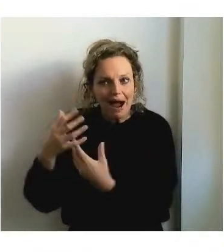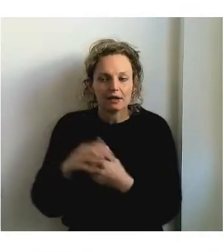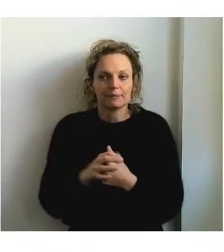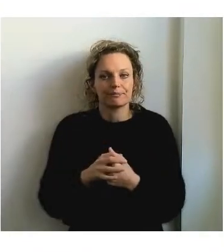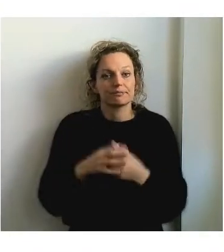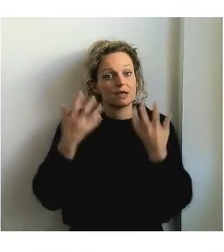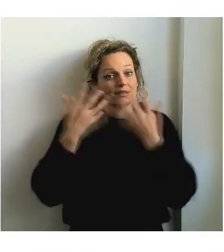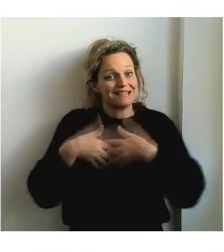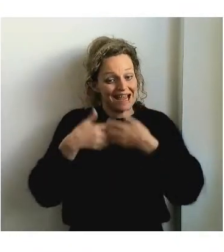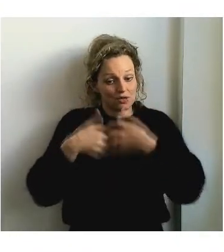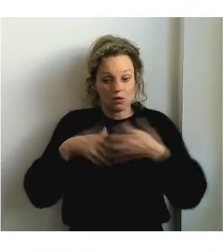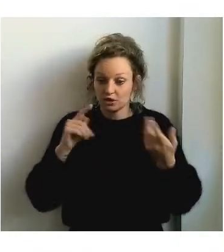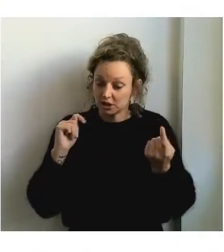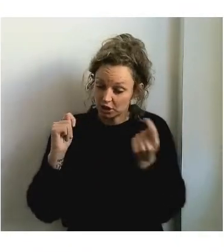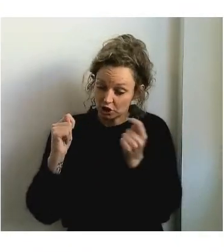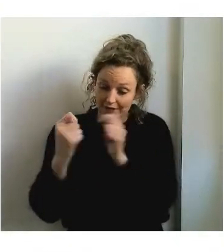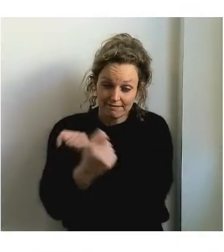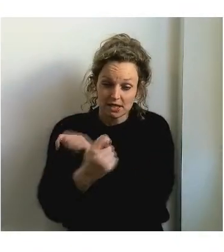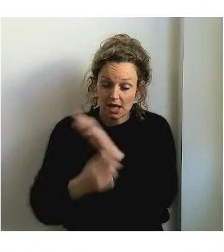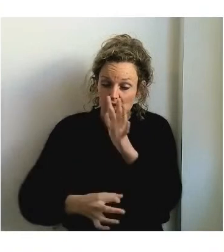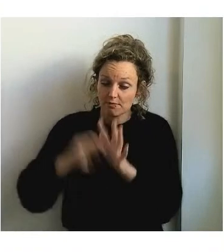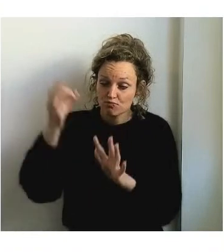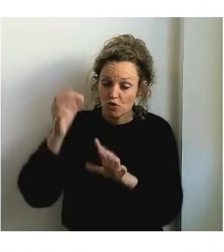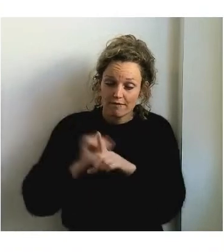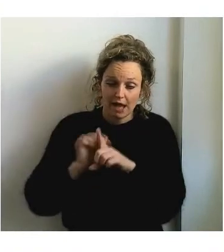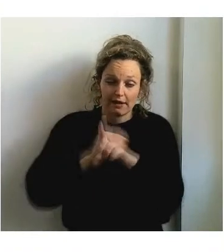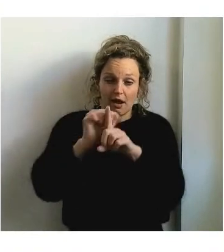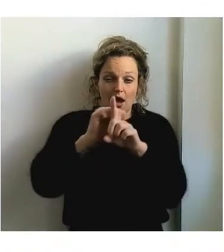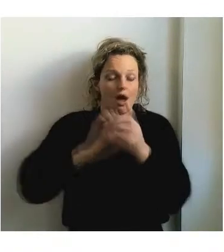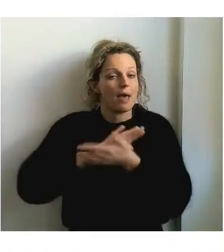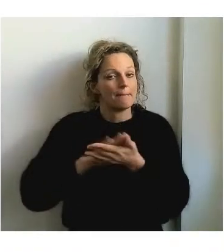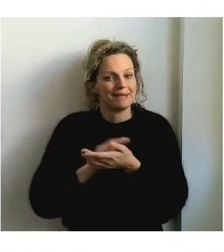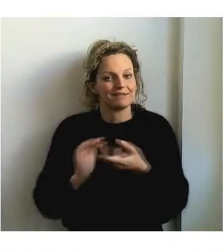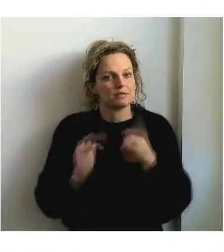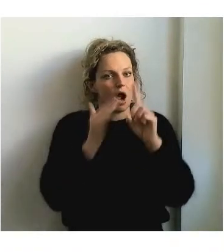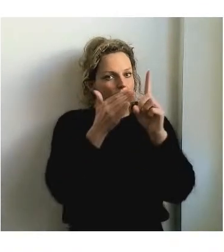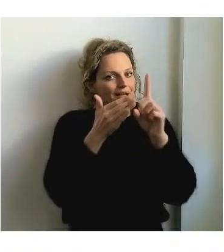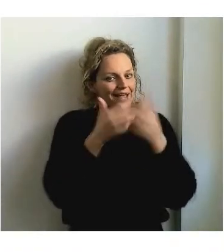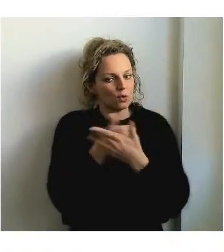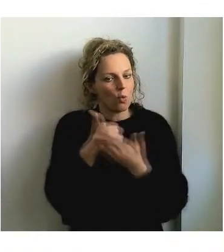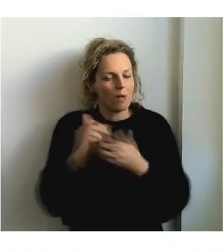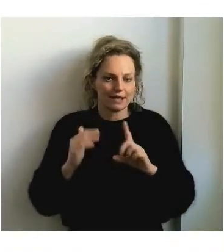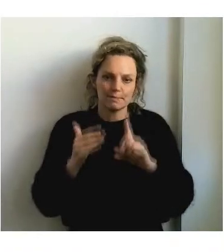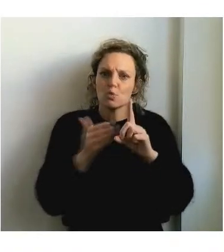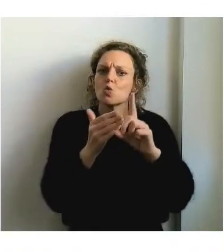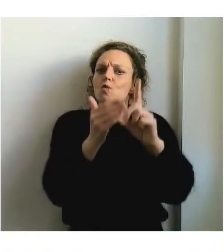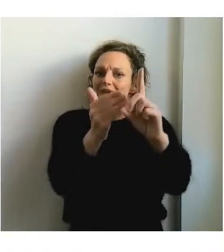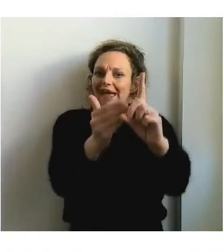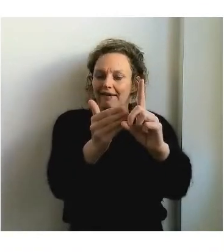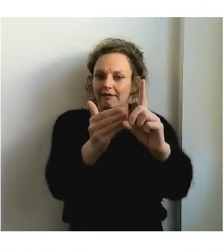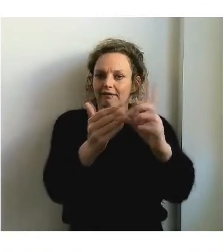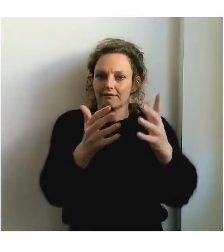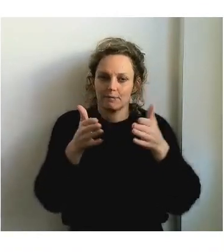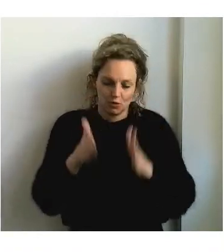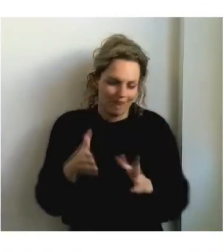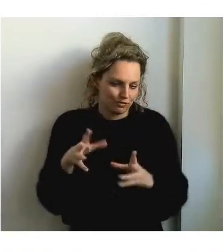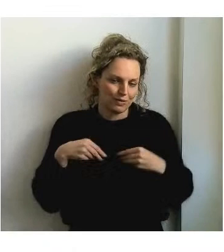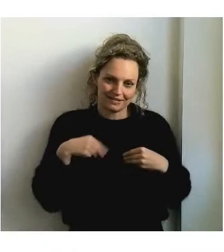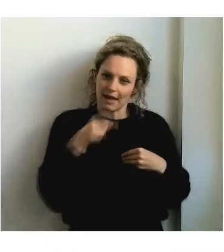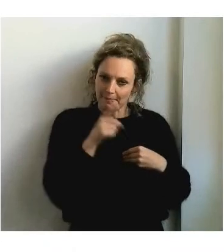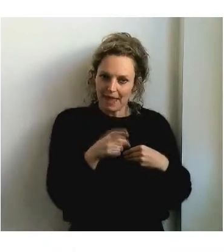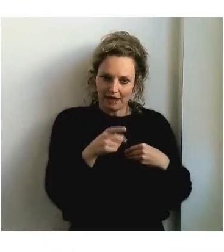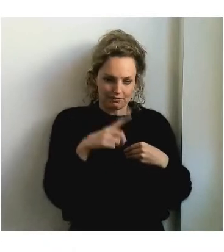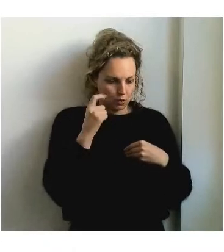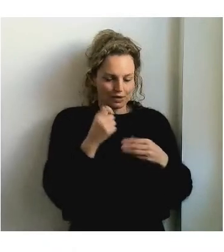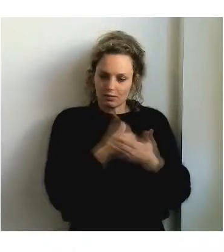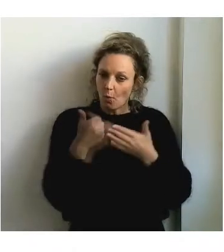the previous day. And I think it's a moving target, and you have to accept that that's the nature of the change that you have to see. Yeah, and being able to kind of take a step